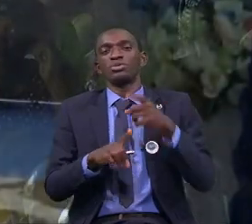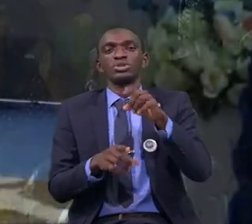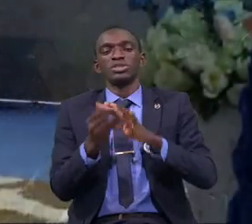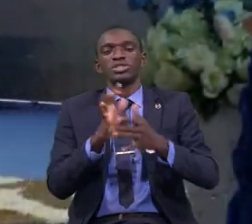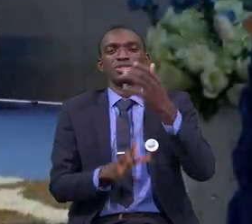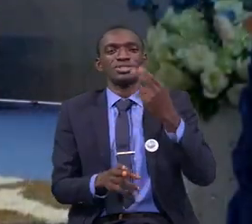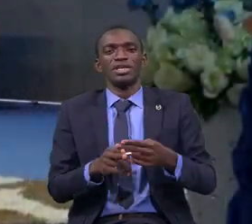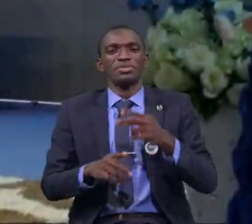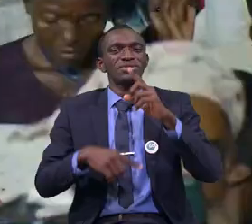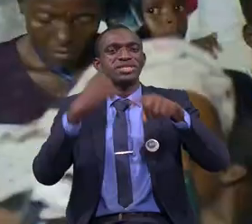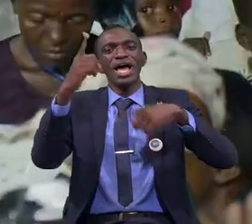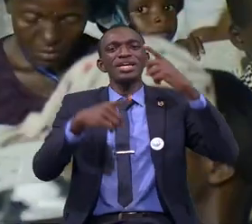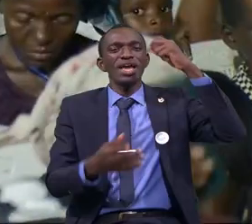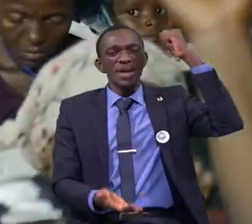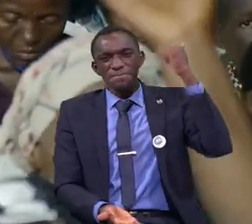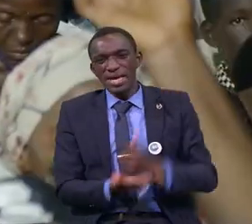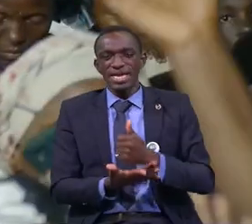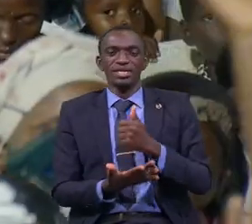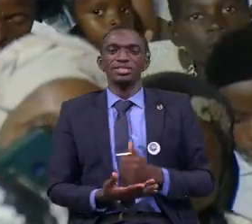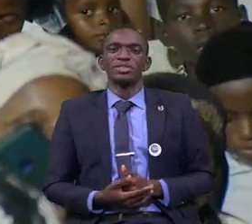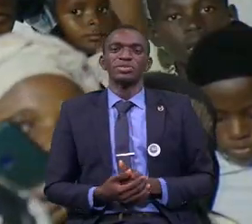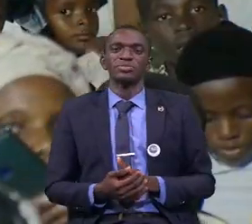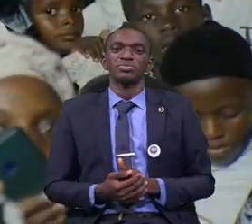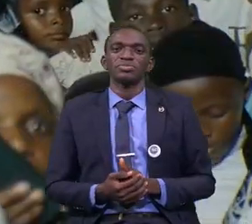Everybody say amen.